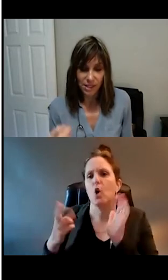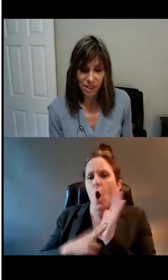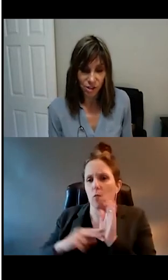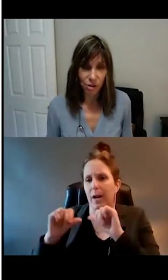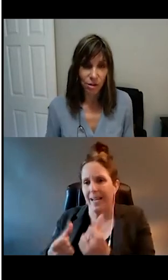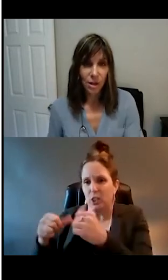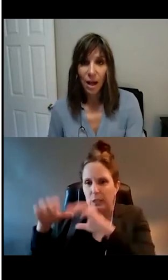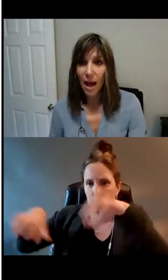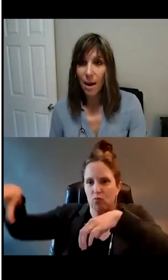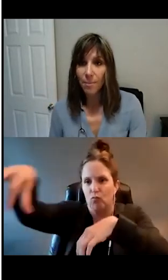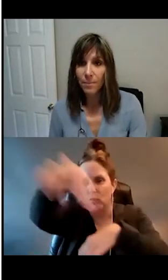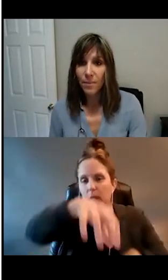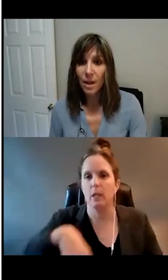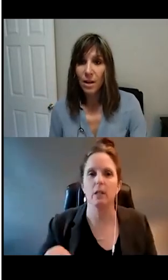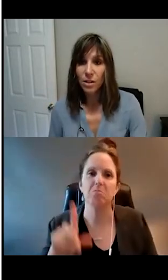or organizational